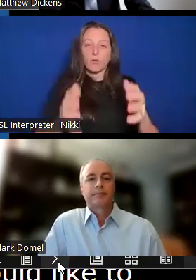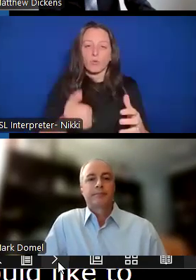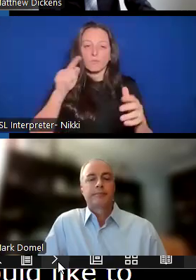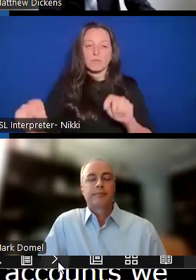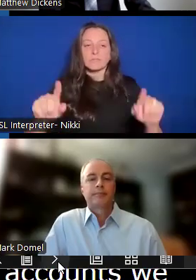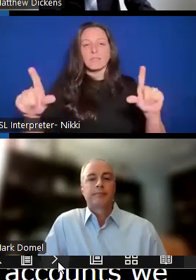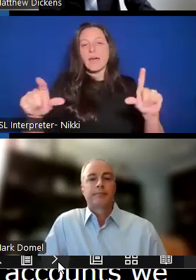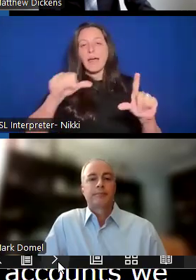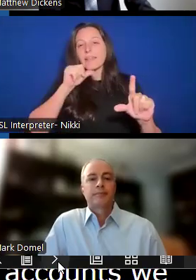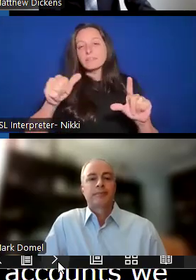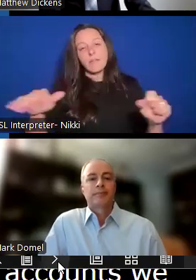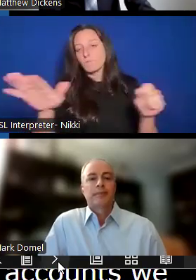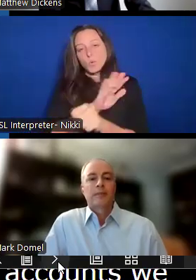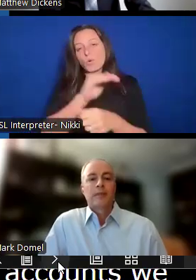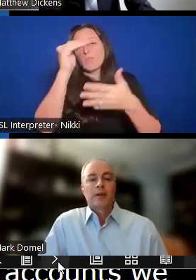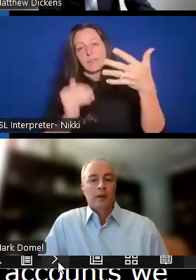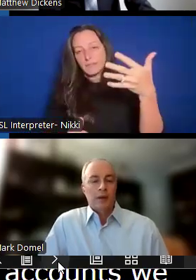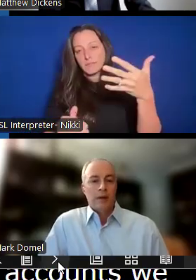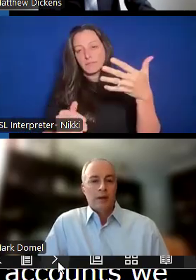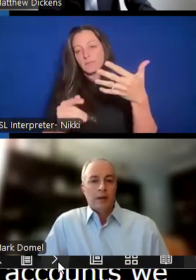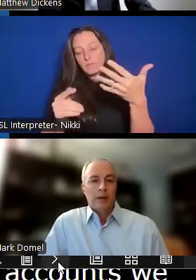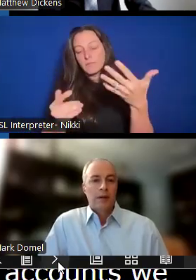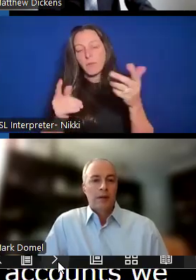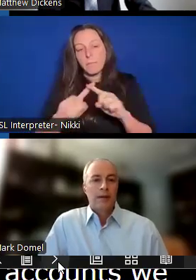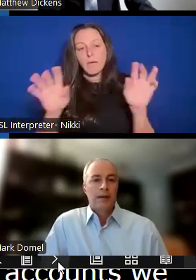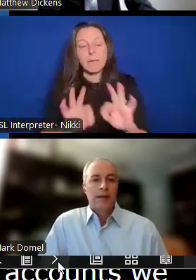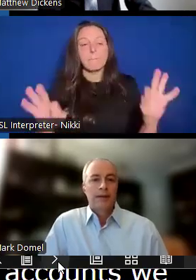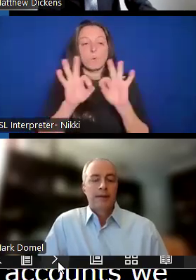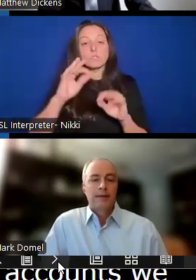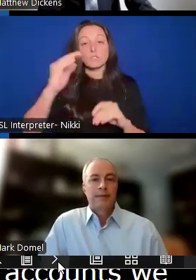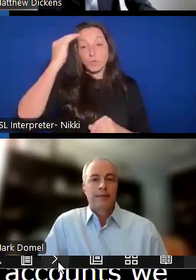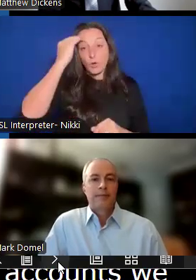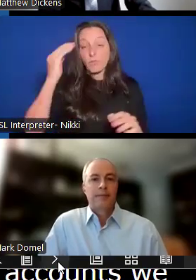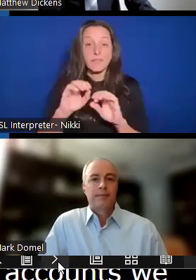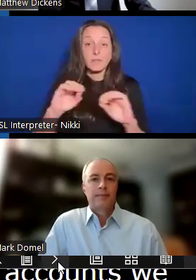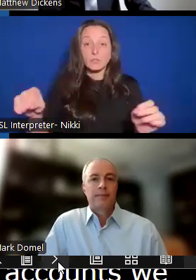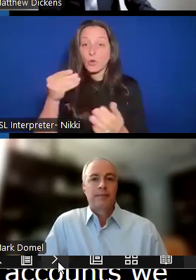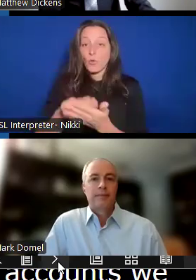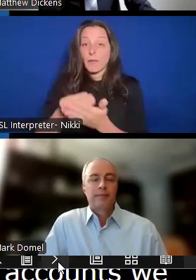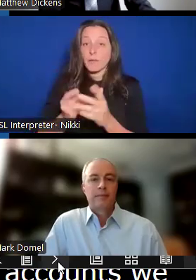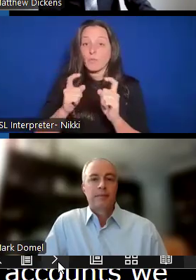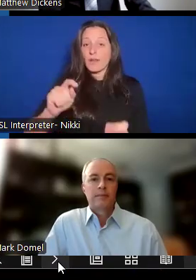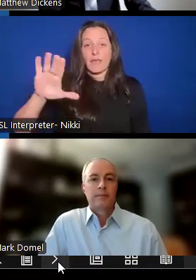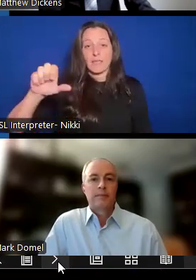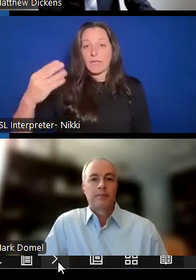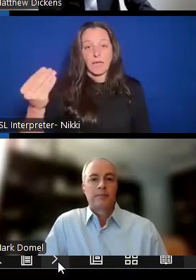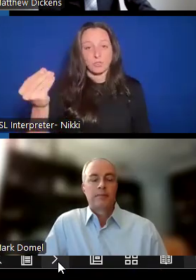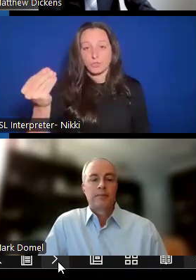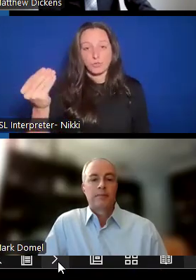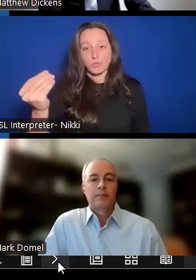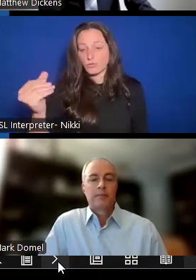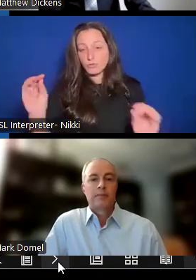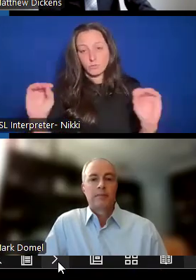not an exhaustive list of everything, but it's important to know that no funds are provided as cash to participating